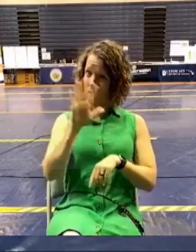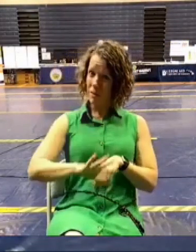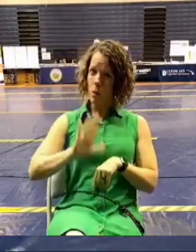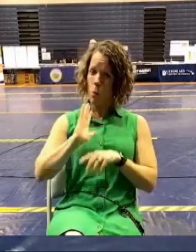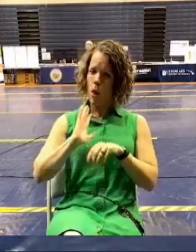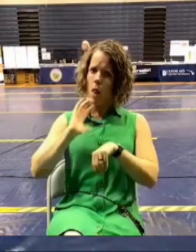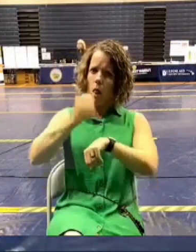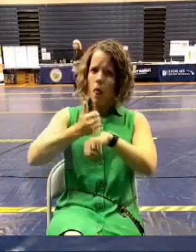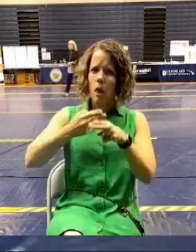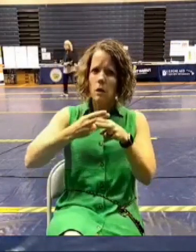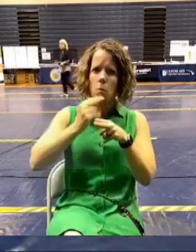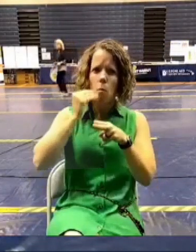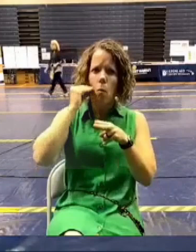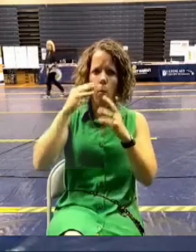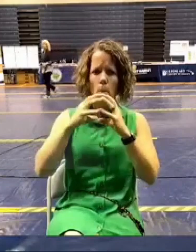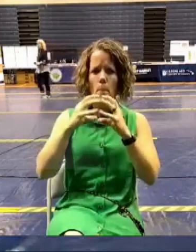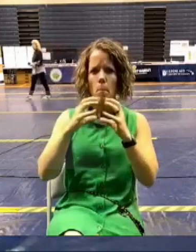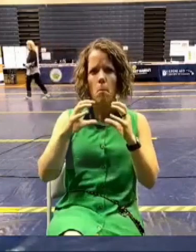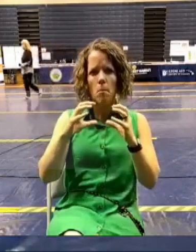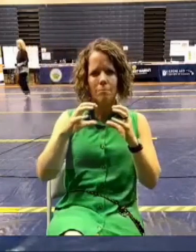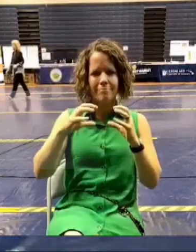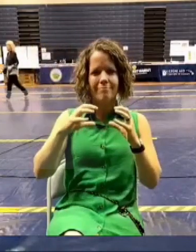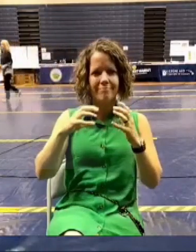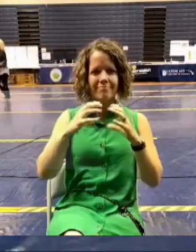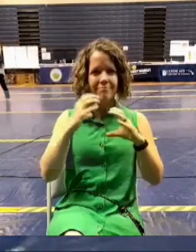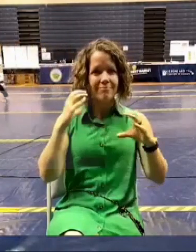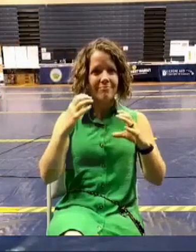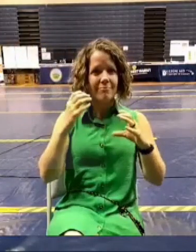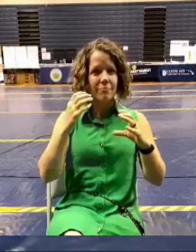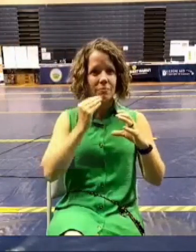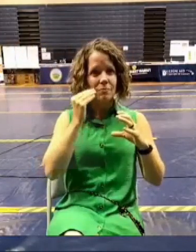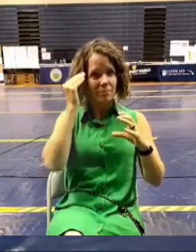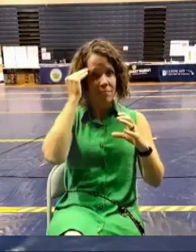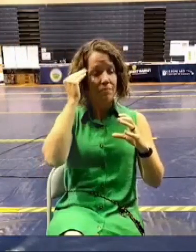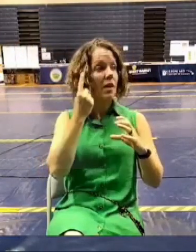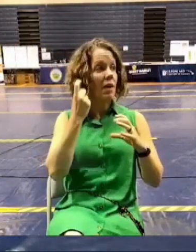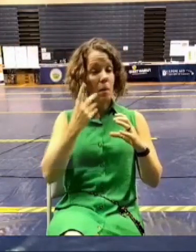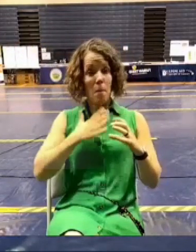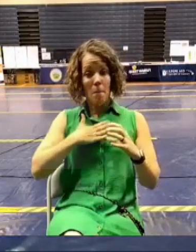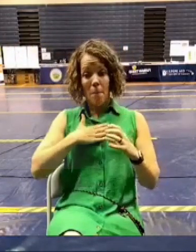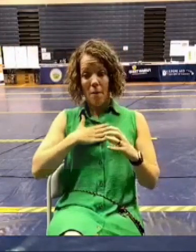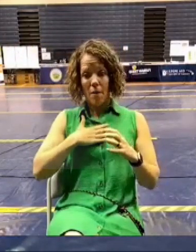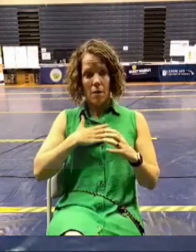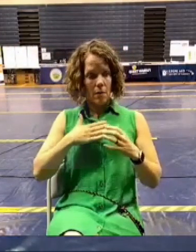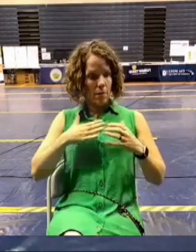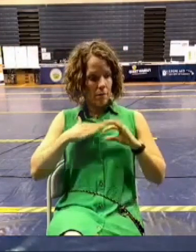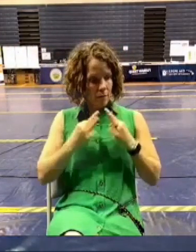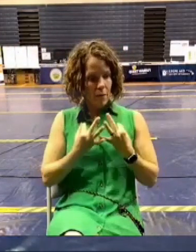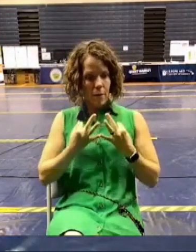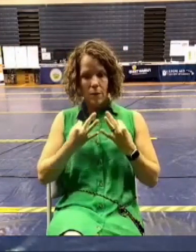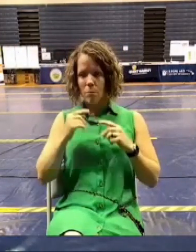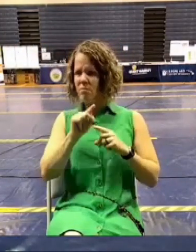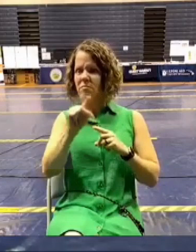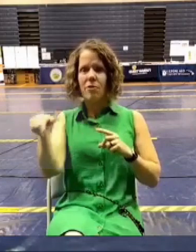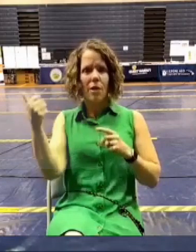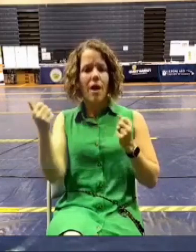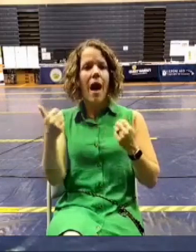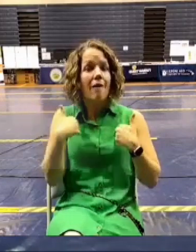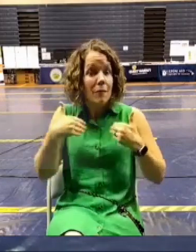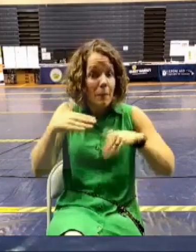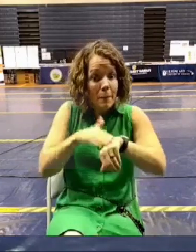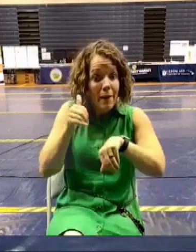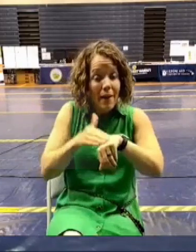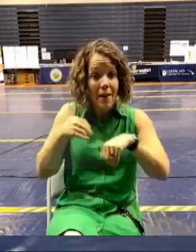the west side, especially for people like myself that have pets? It's very, very difficult to find a